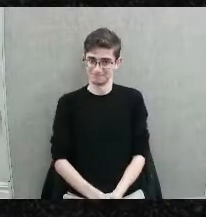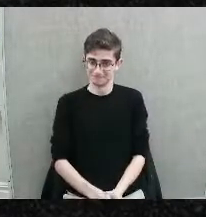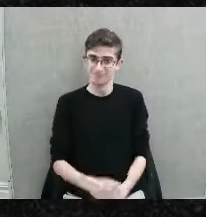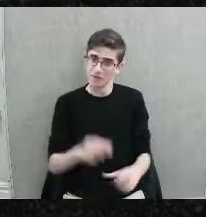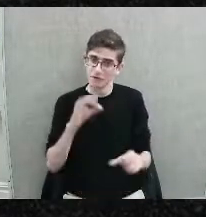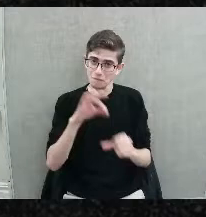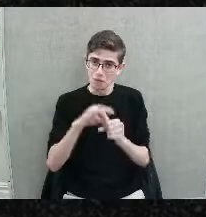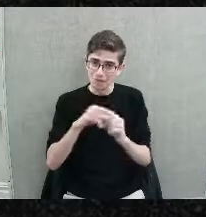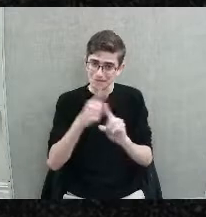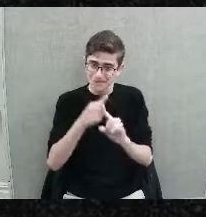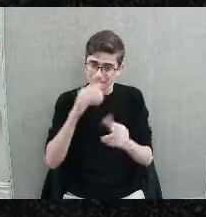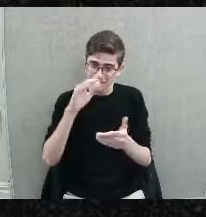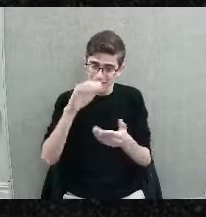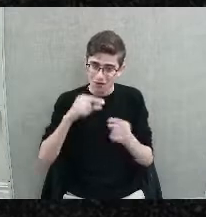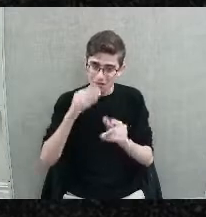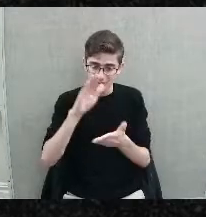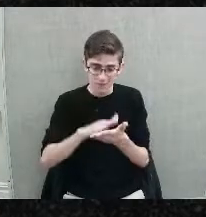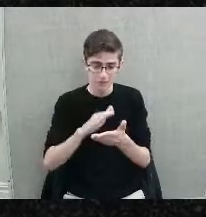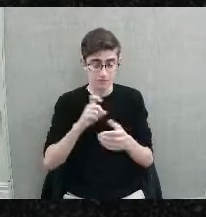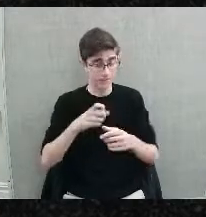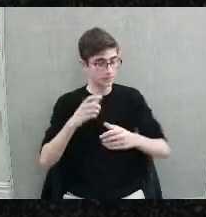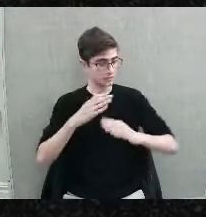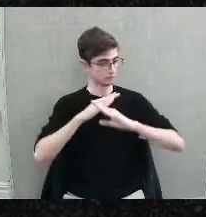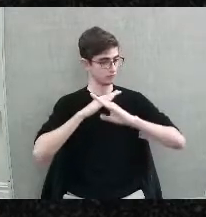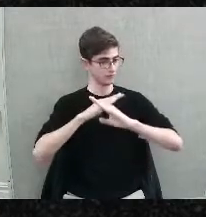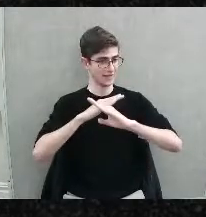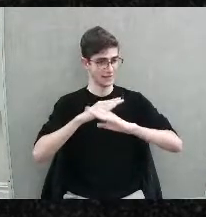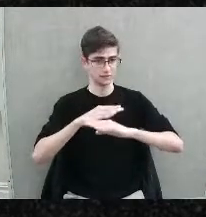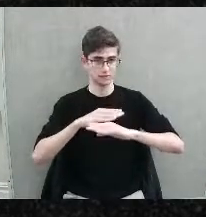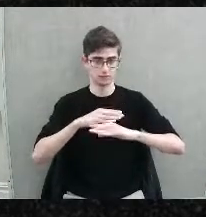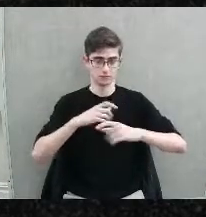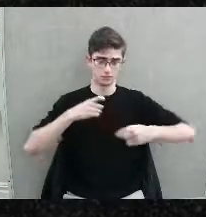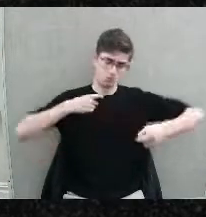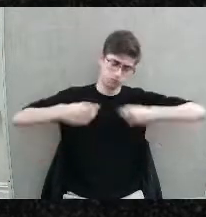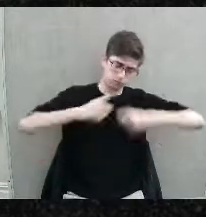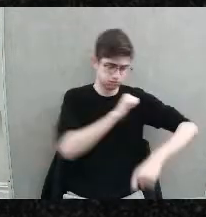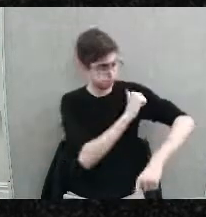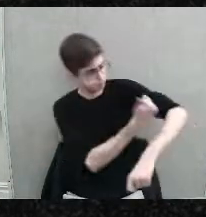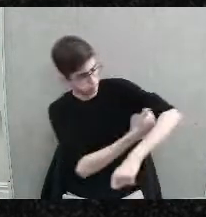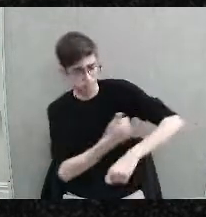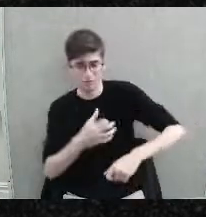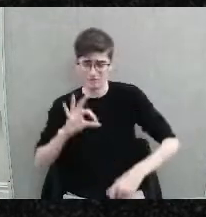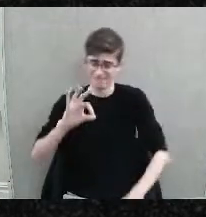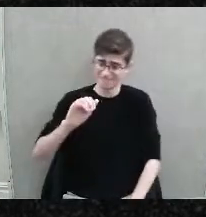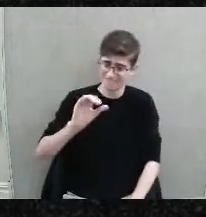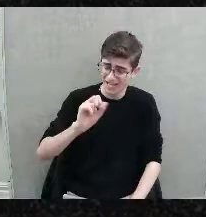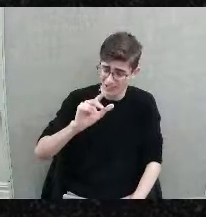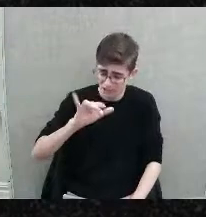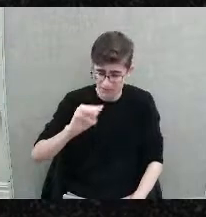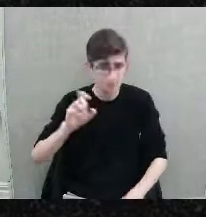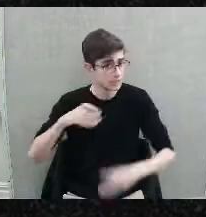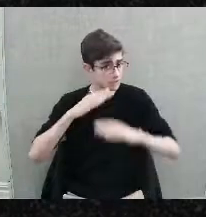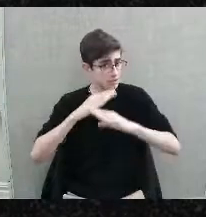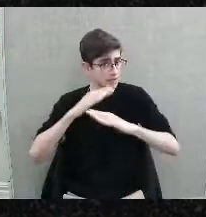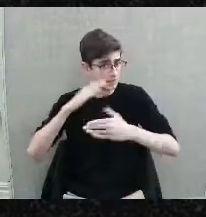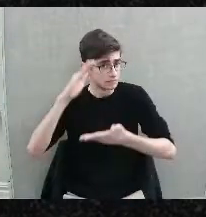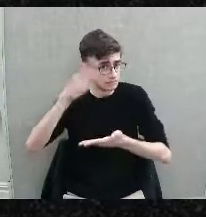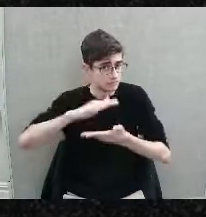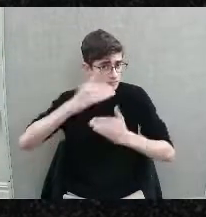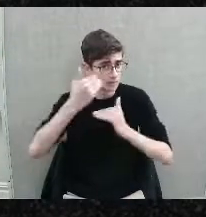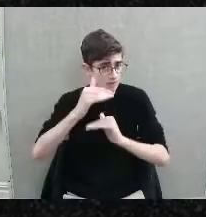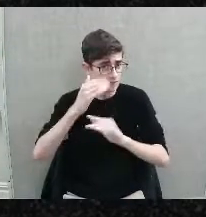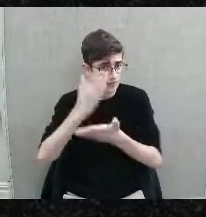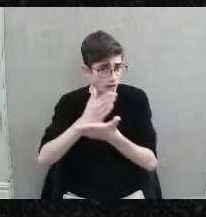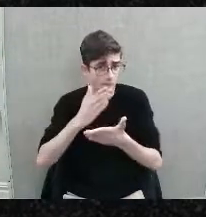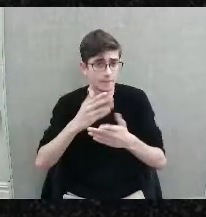to prevent the type of authoritarianism, or in some cases outright fascism, that people are seeing. And to not